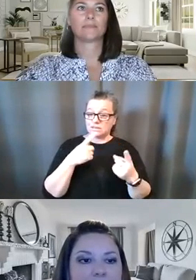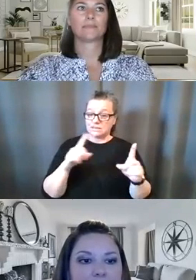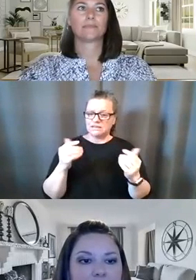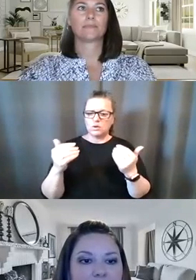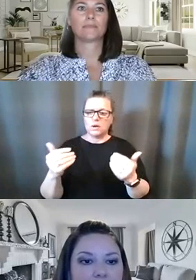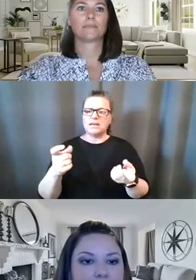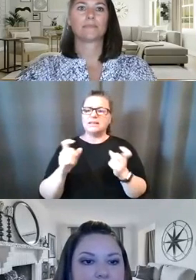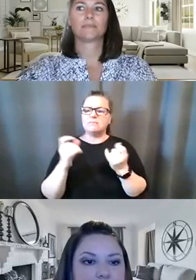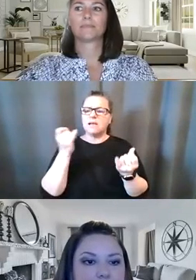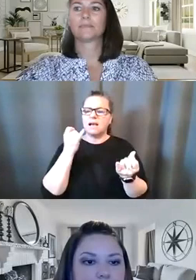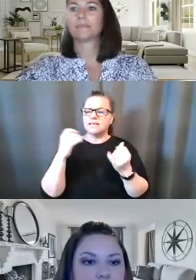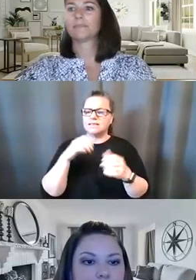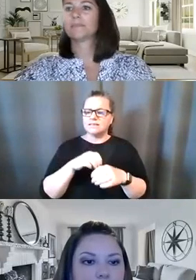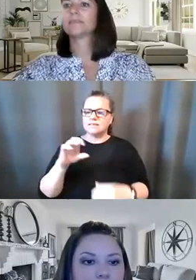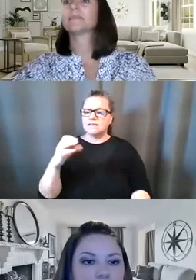some ideas in the chat.